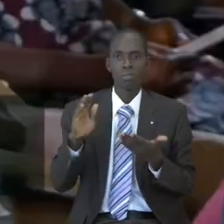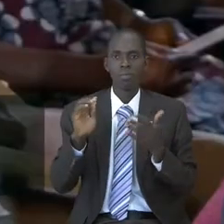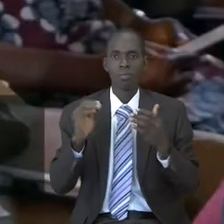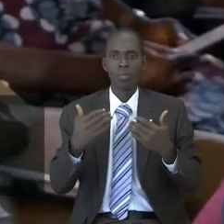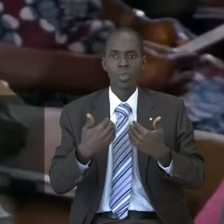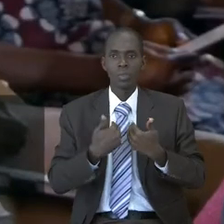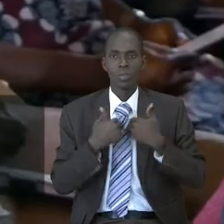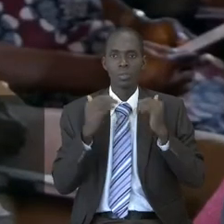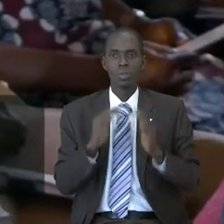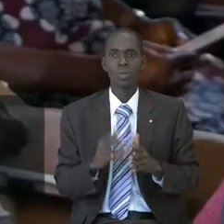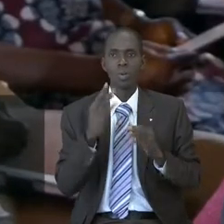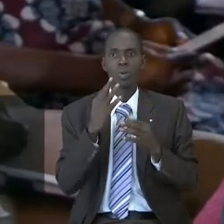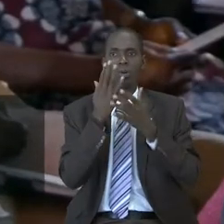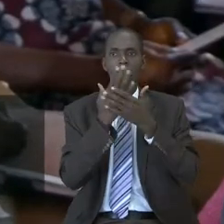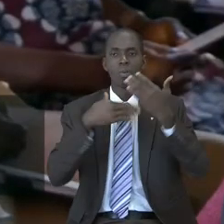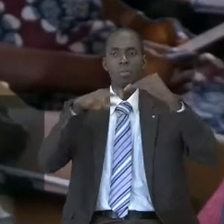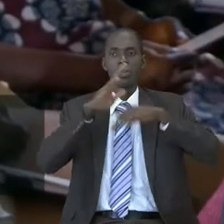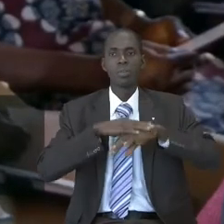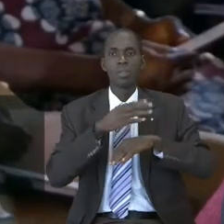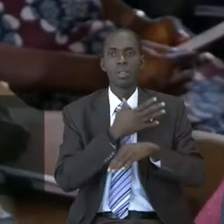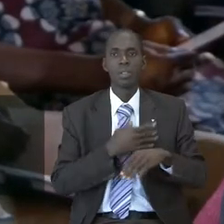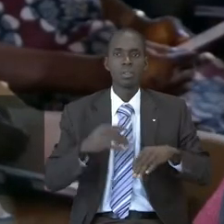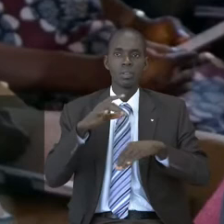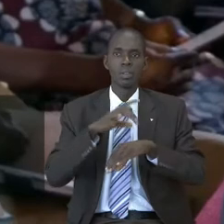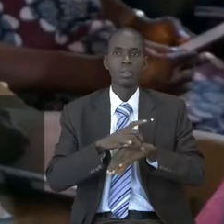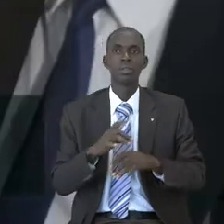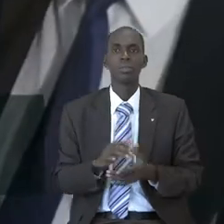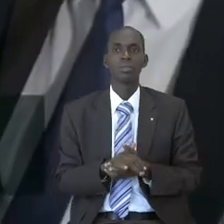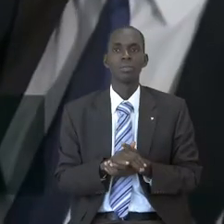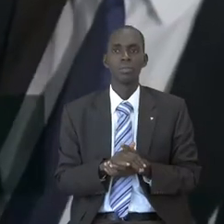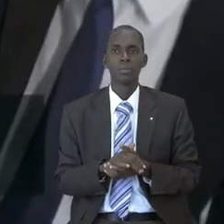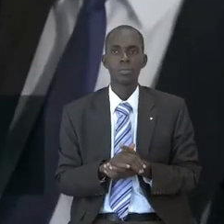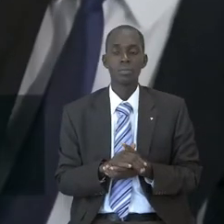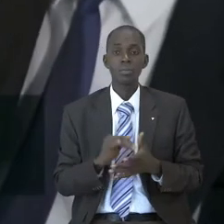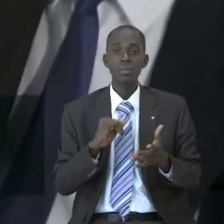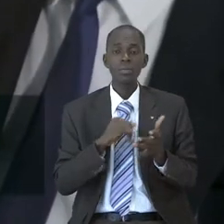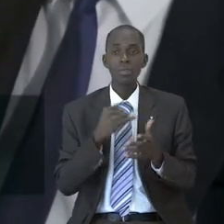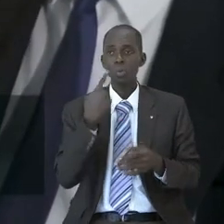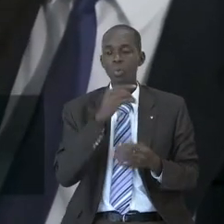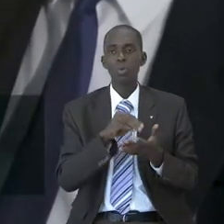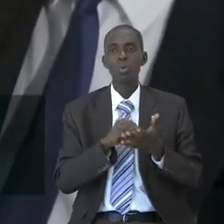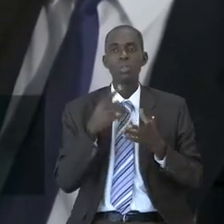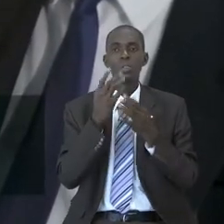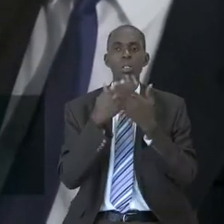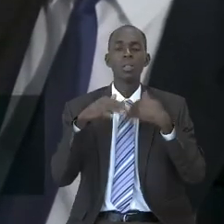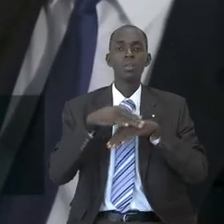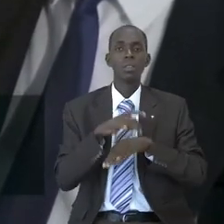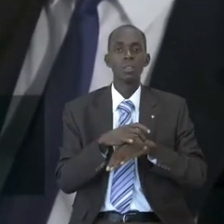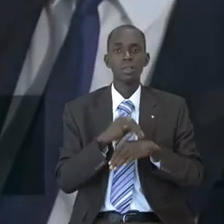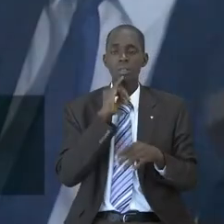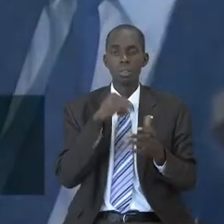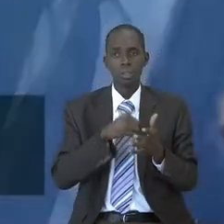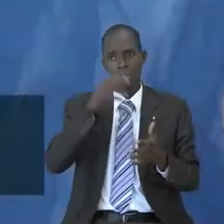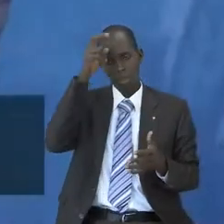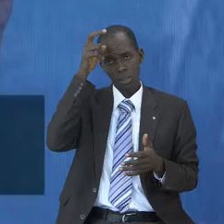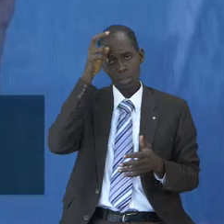Who else will be the possessor of heaven and earth? Is it Lucifer? Not at all. Is it man? Not at